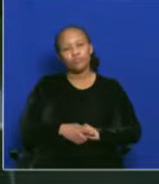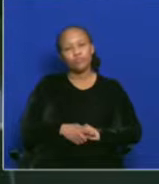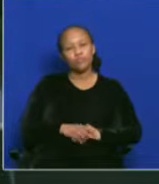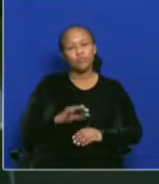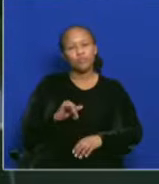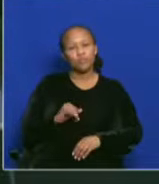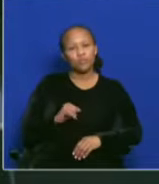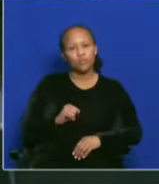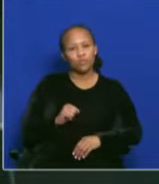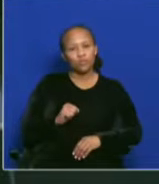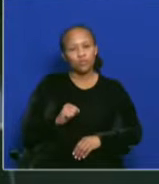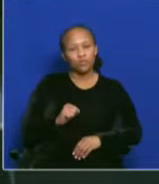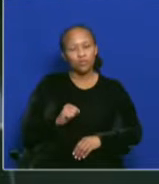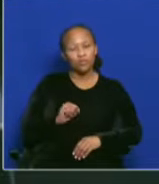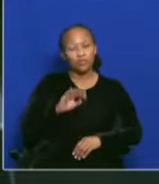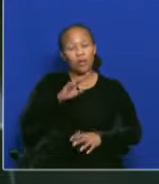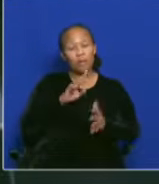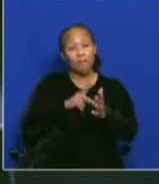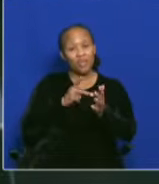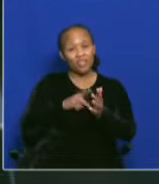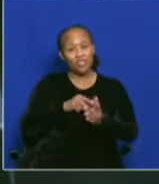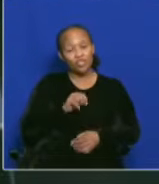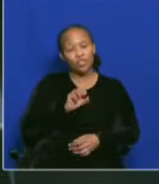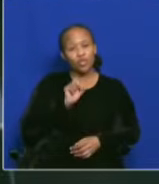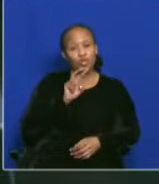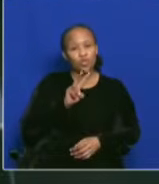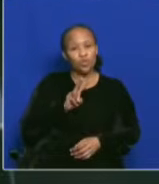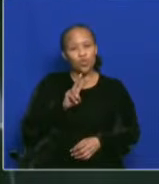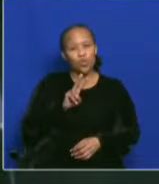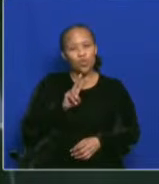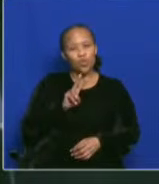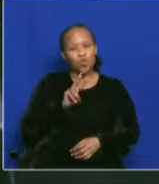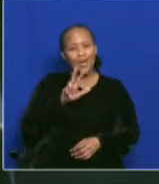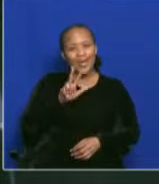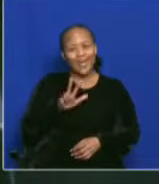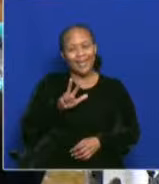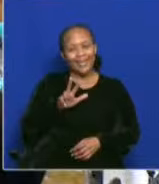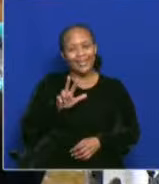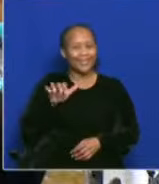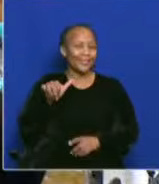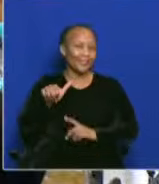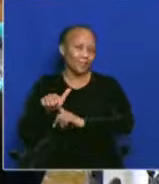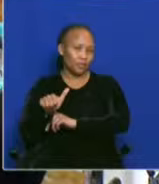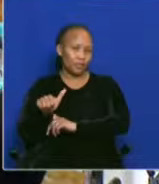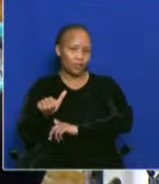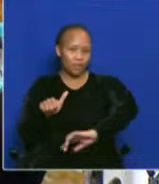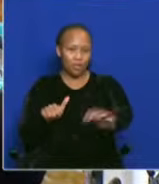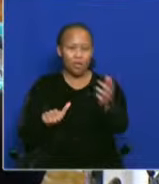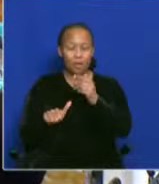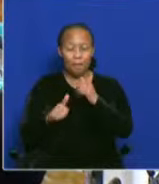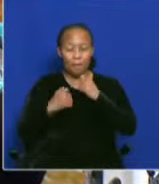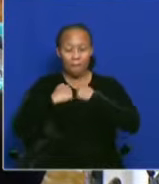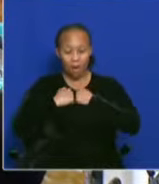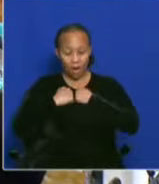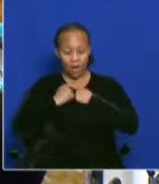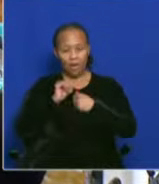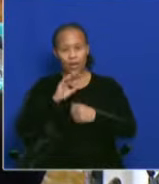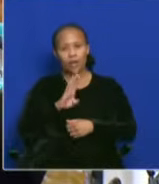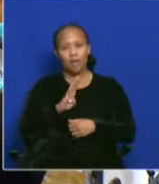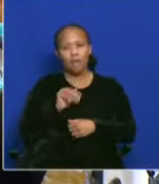on page 286, at least on mine and Commissioner Beloy's version, you'll see that in